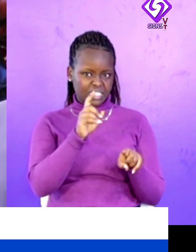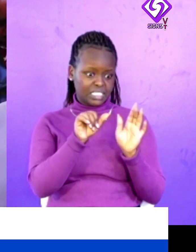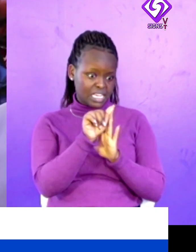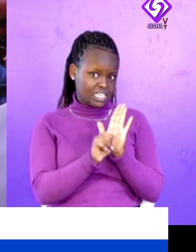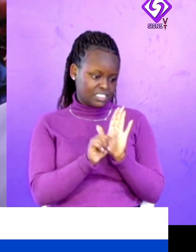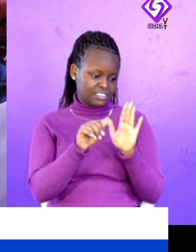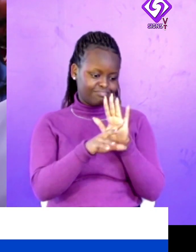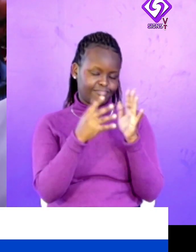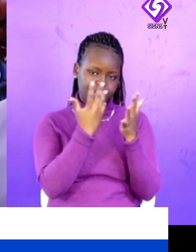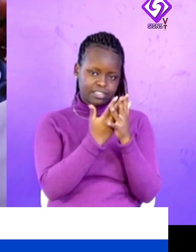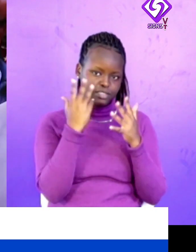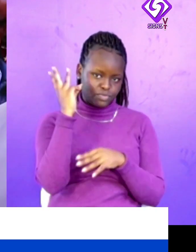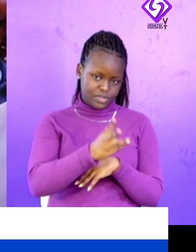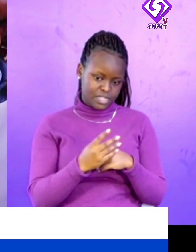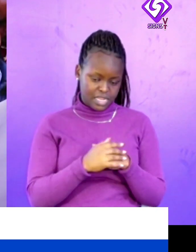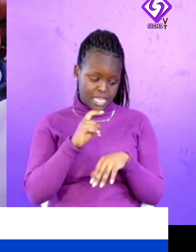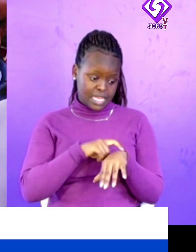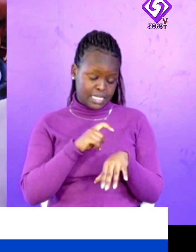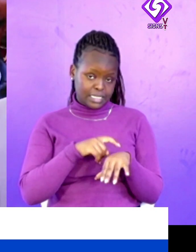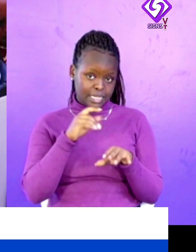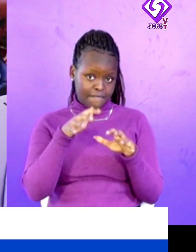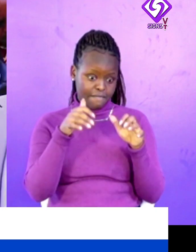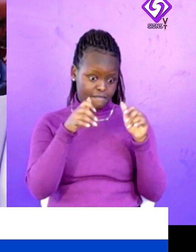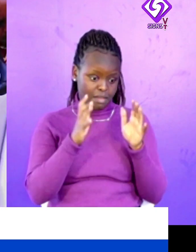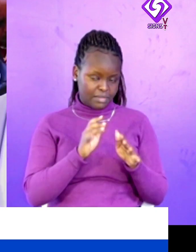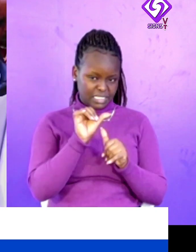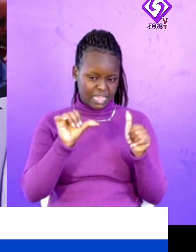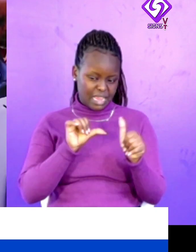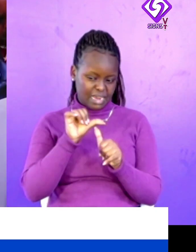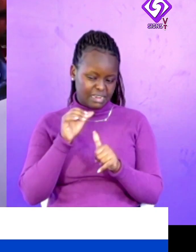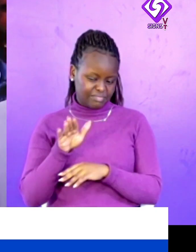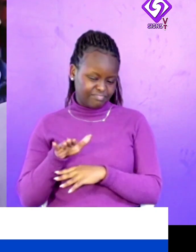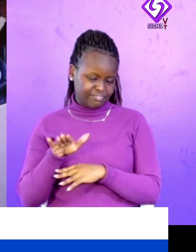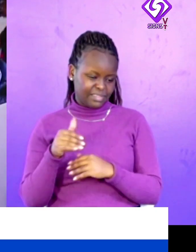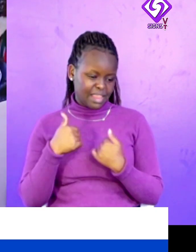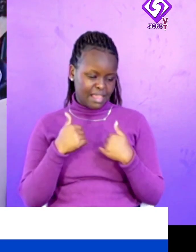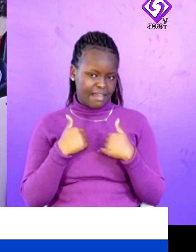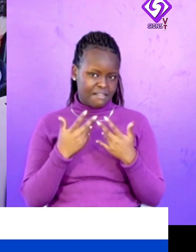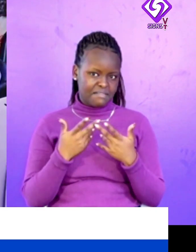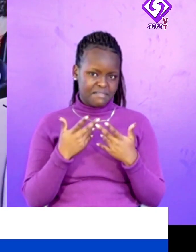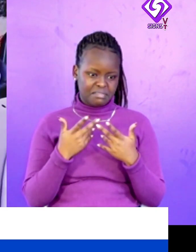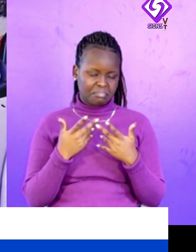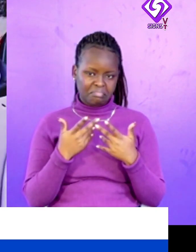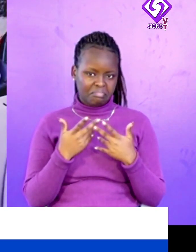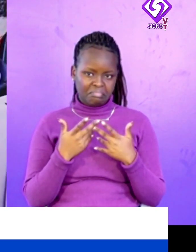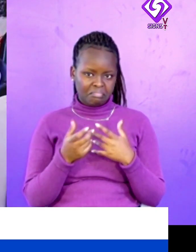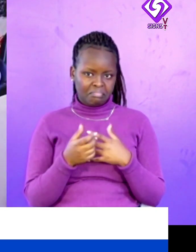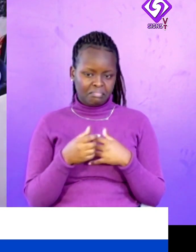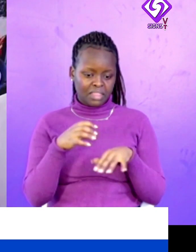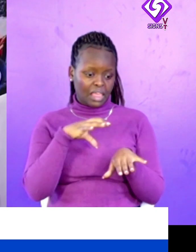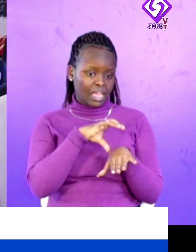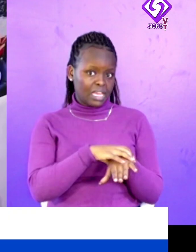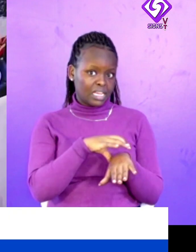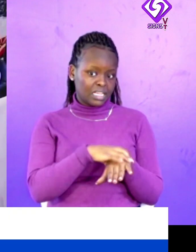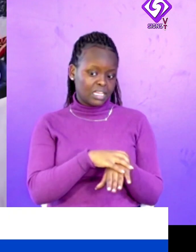are planting the fake seeds, like this area. If you have someone in Mengo and just getting grains, you get the